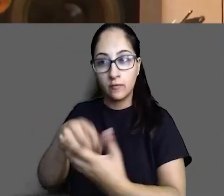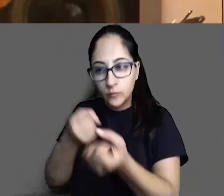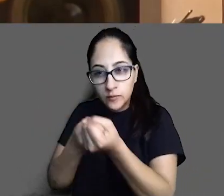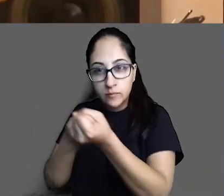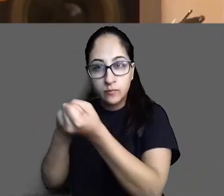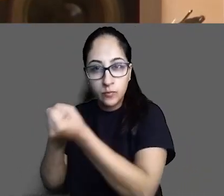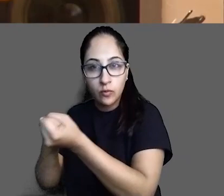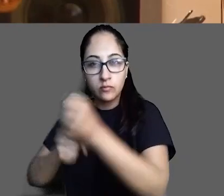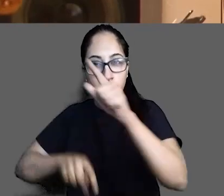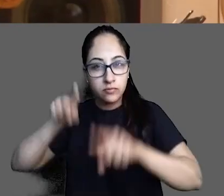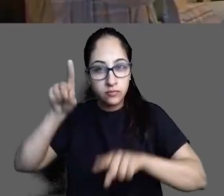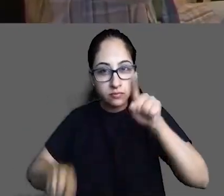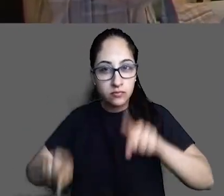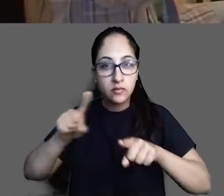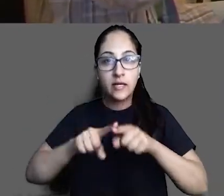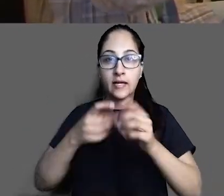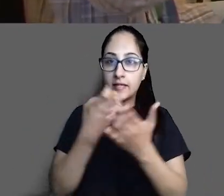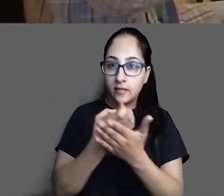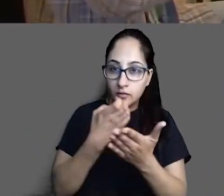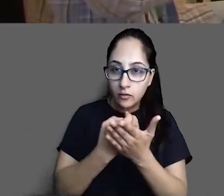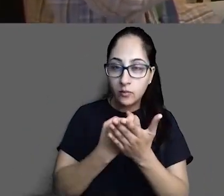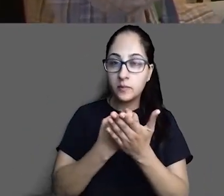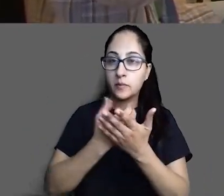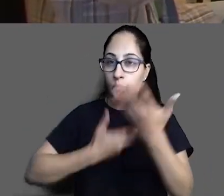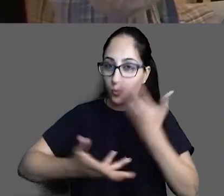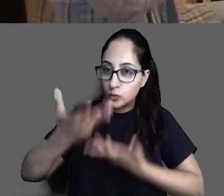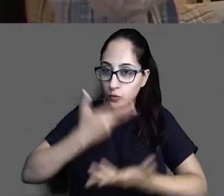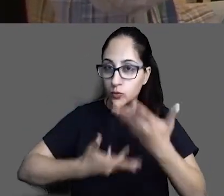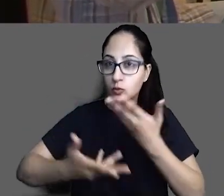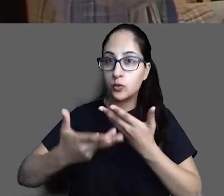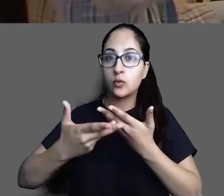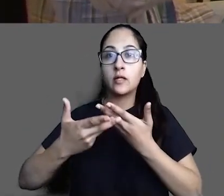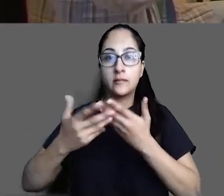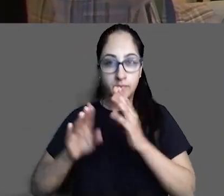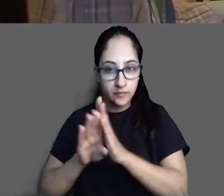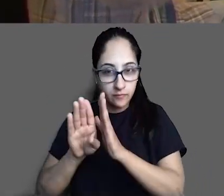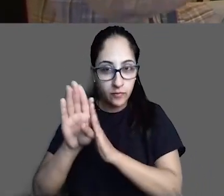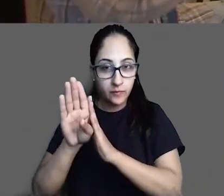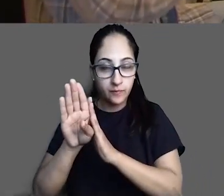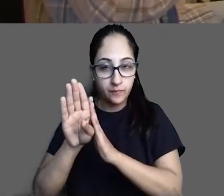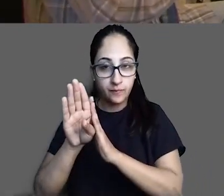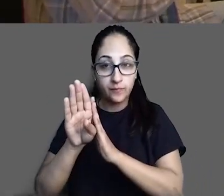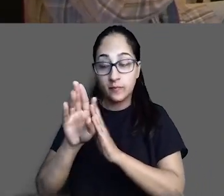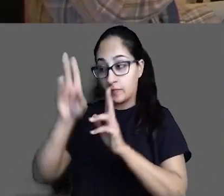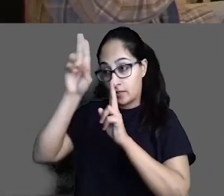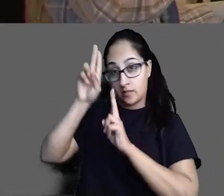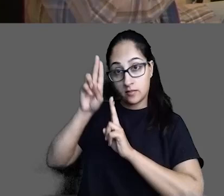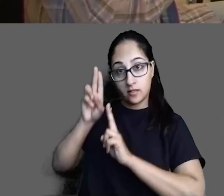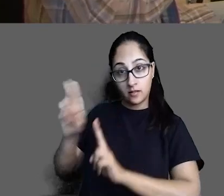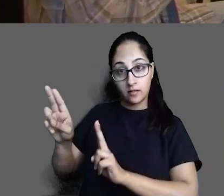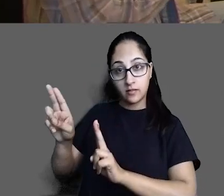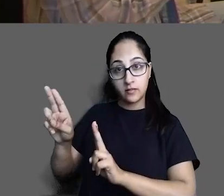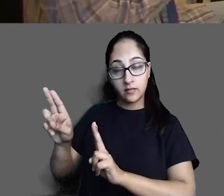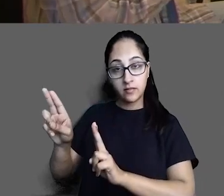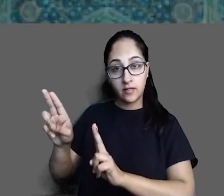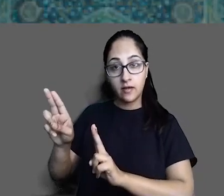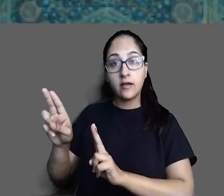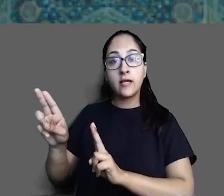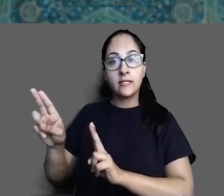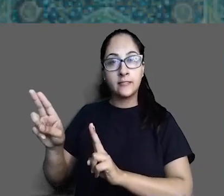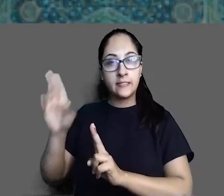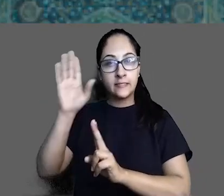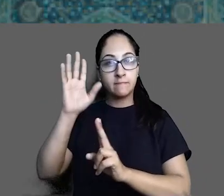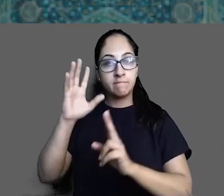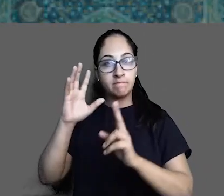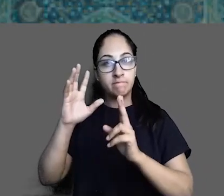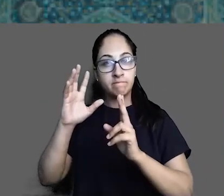between economic, social, and cultural development. It is believed, His Highness believes, and all of us believe, that the development goals